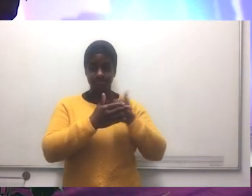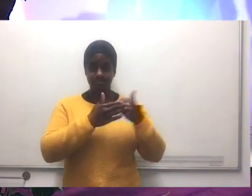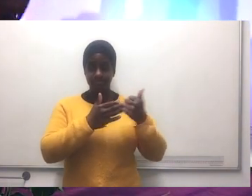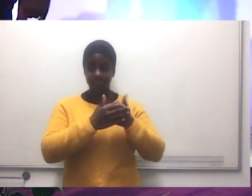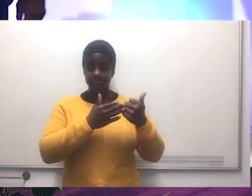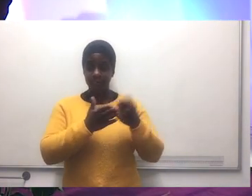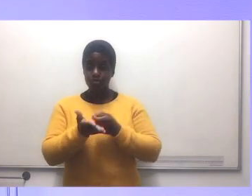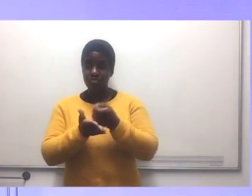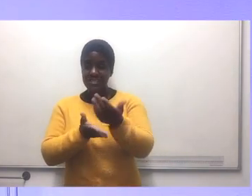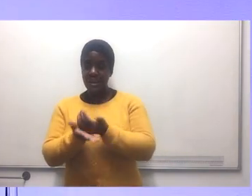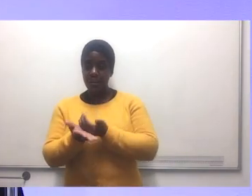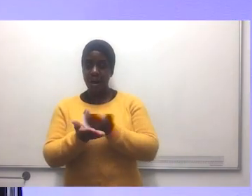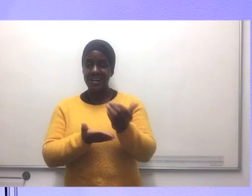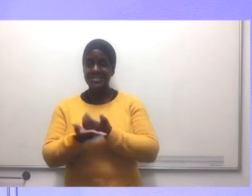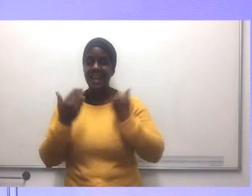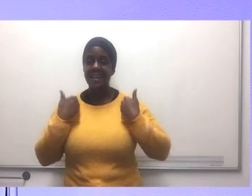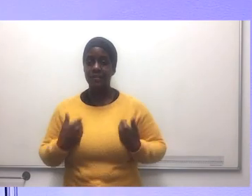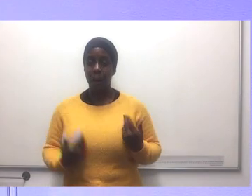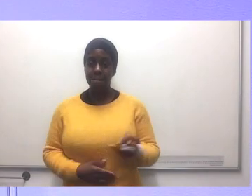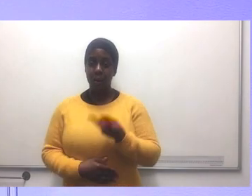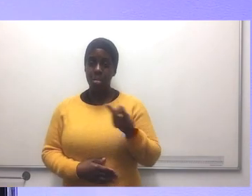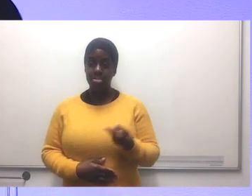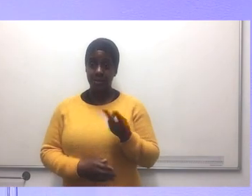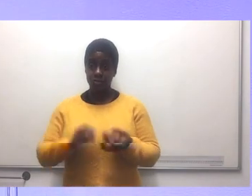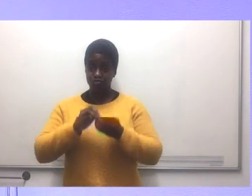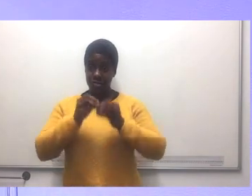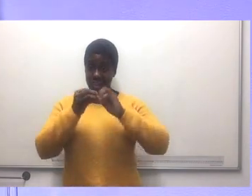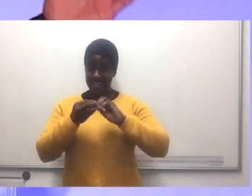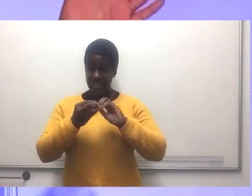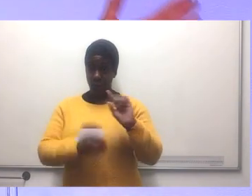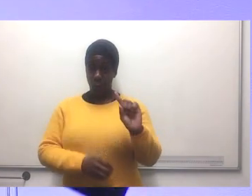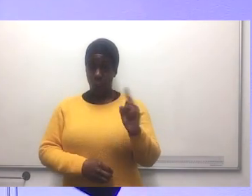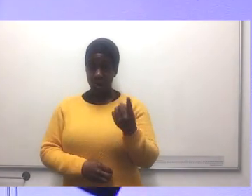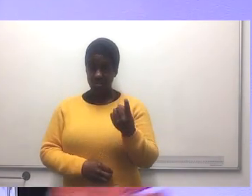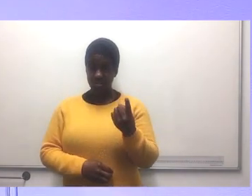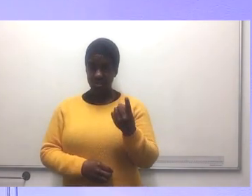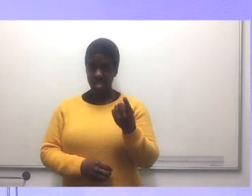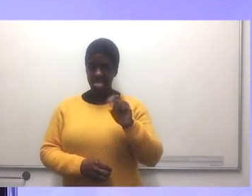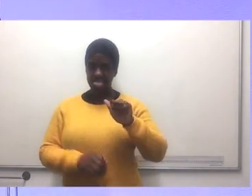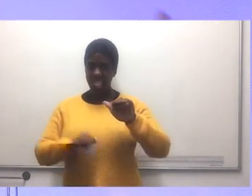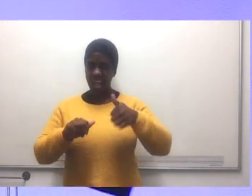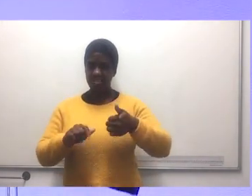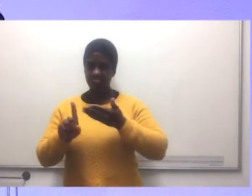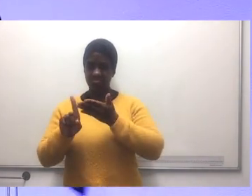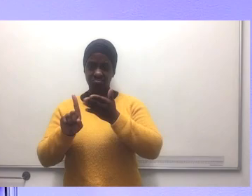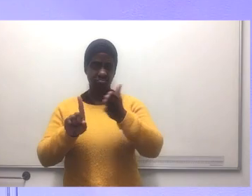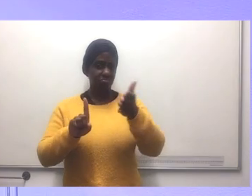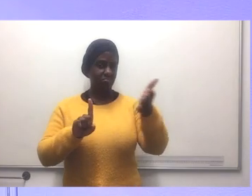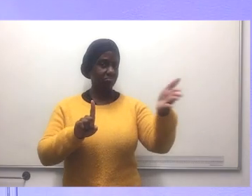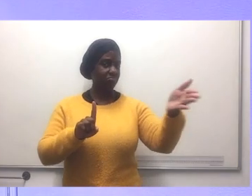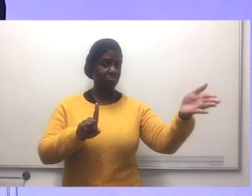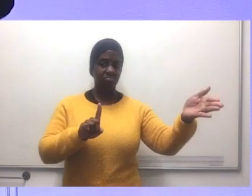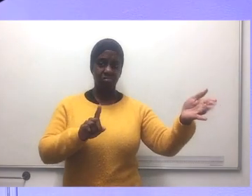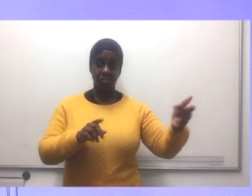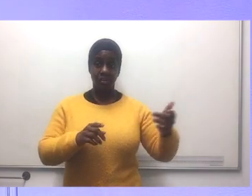and Savior. He created you once, and then we went astray. Thank God he